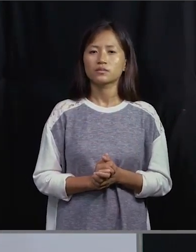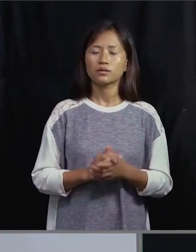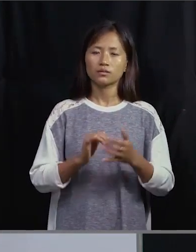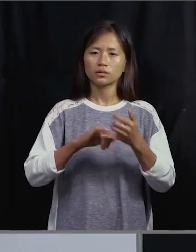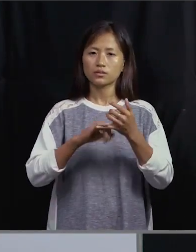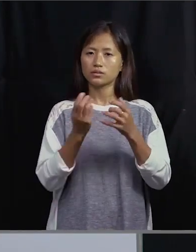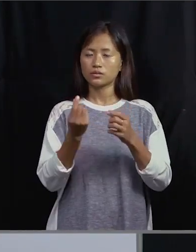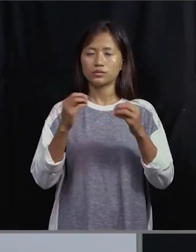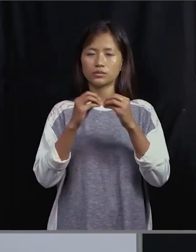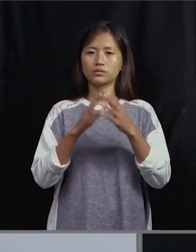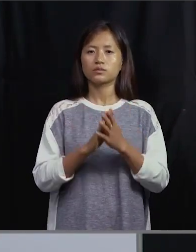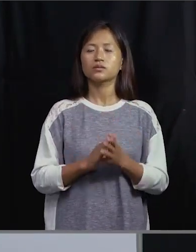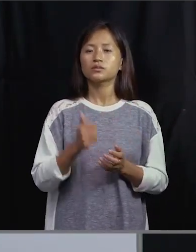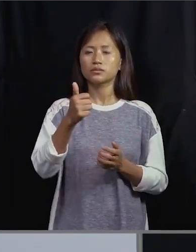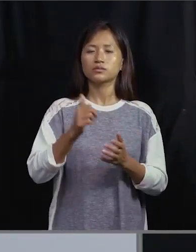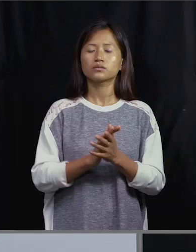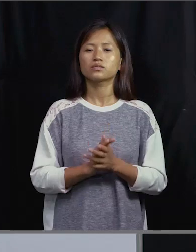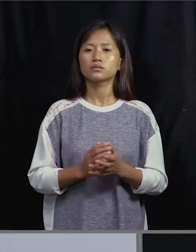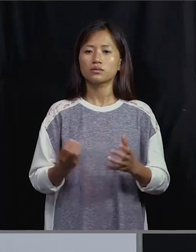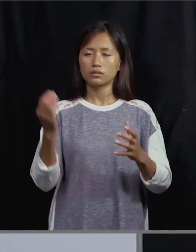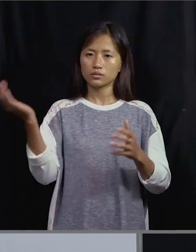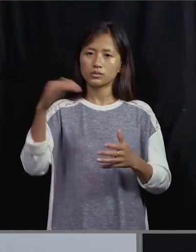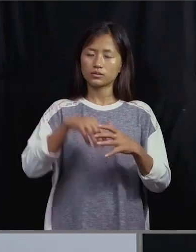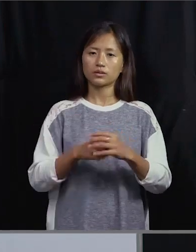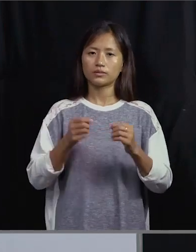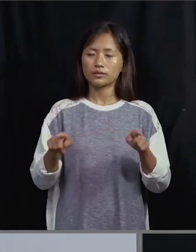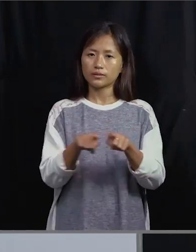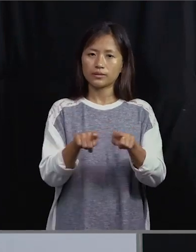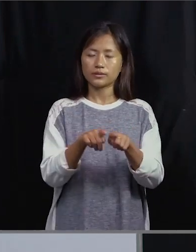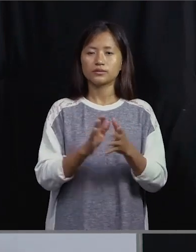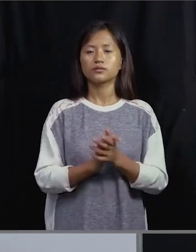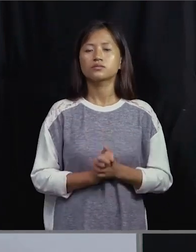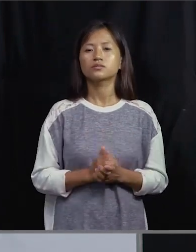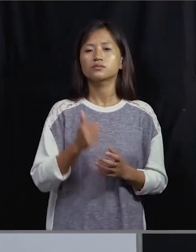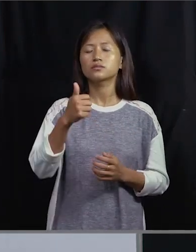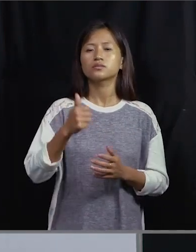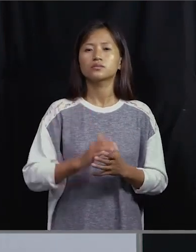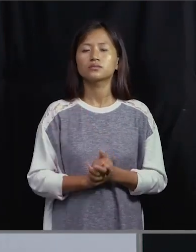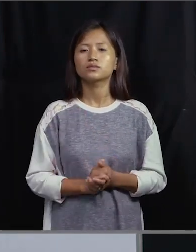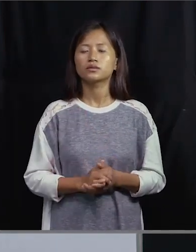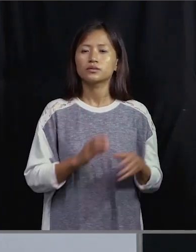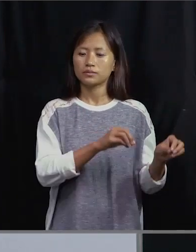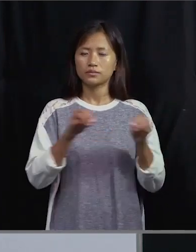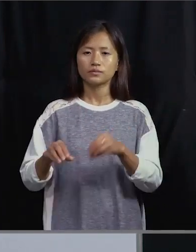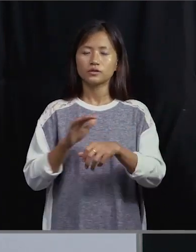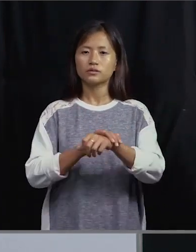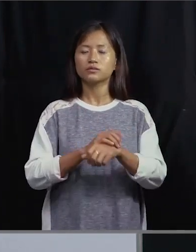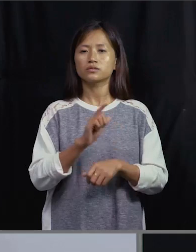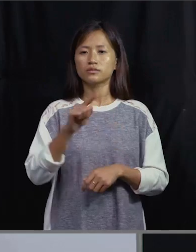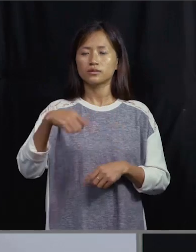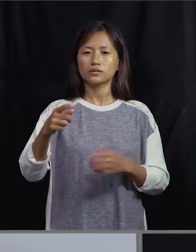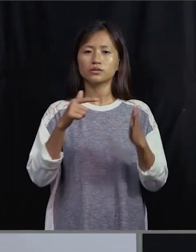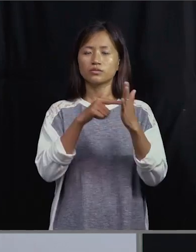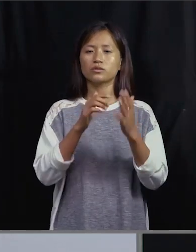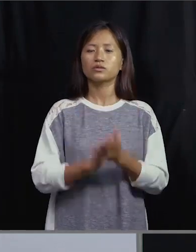substitute goods and complementary goods will also come under related goods. And therefore, before we move on to the next point, let us